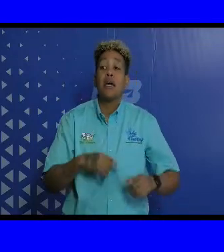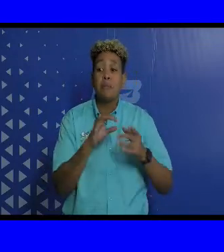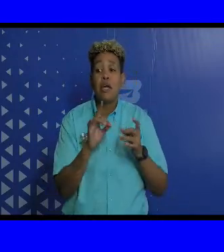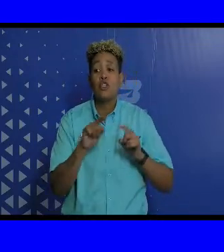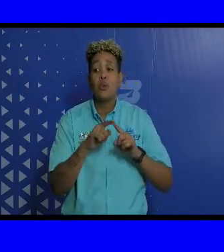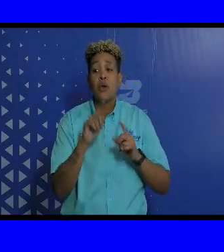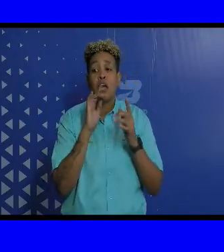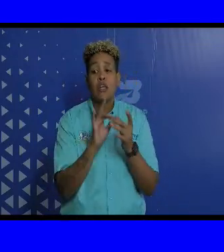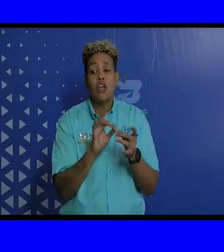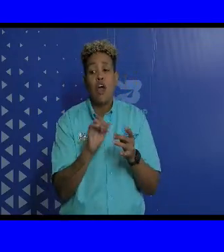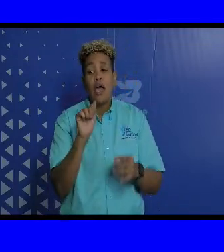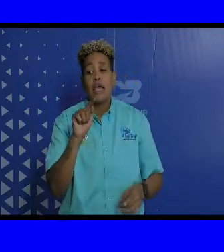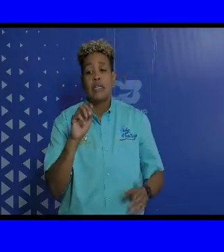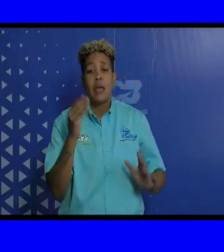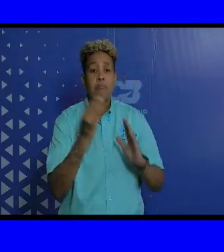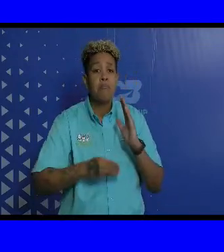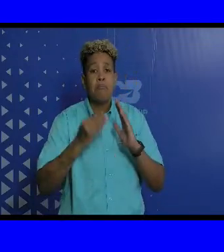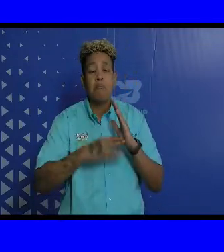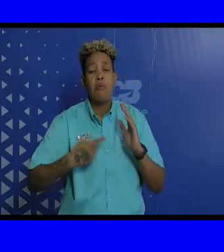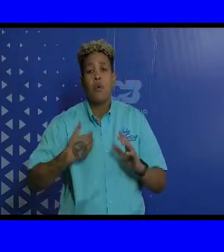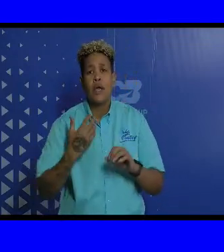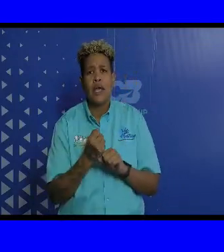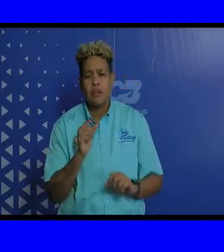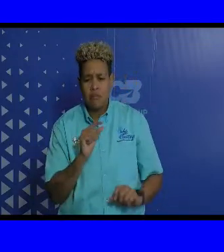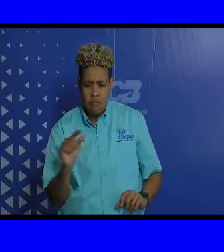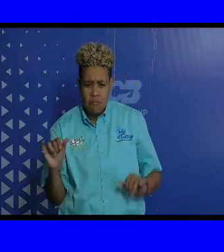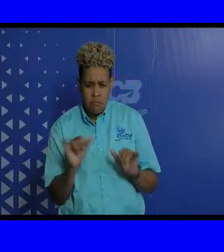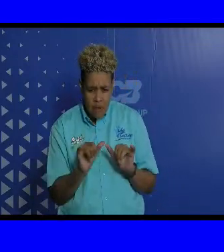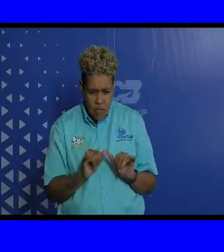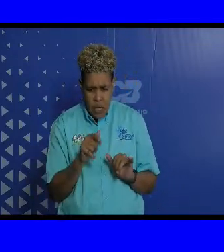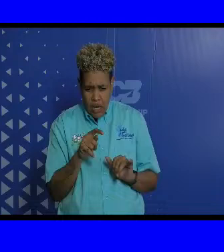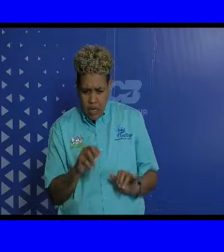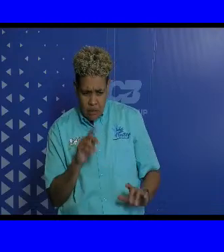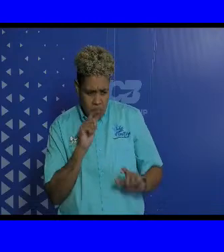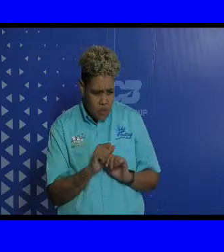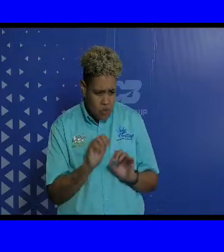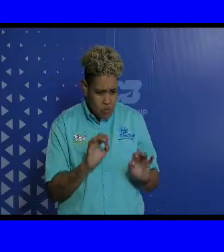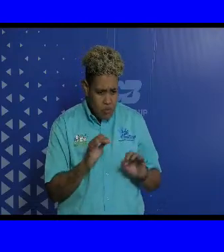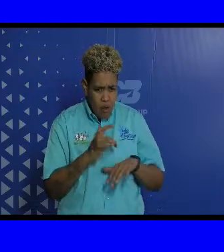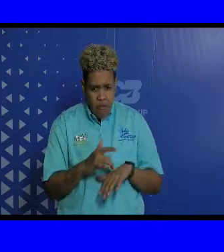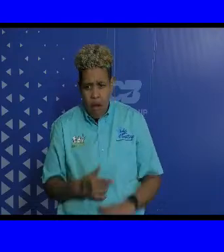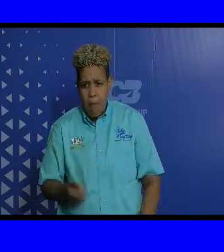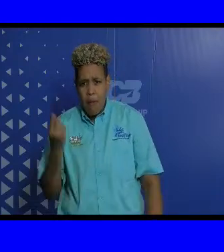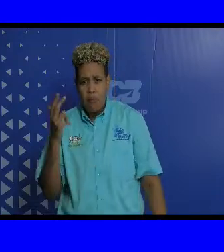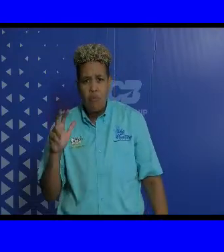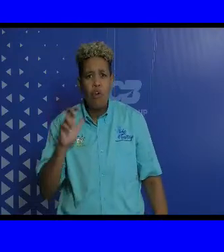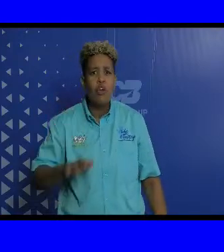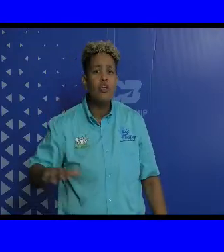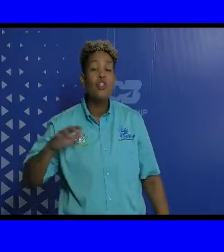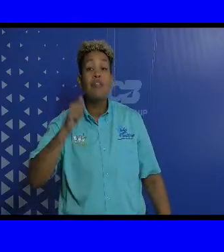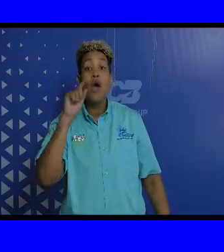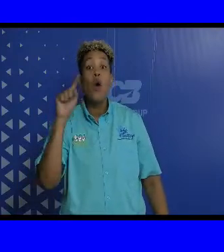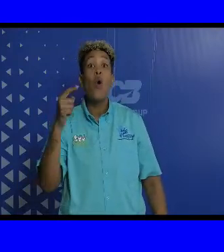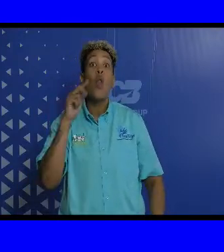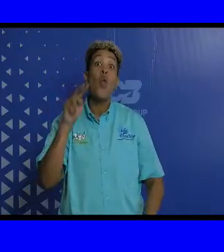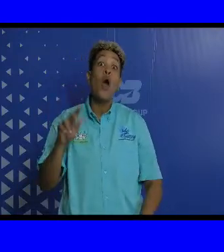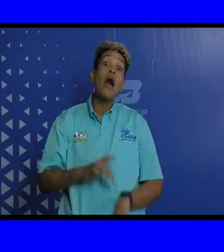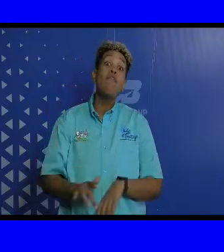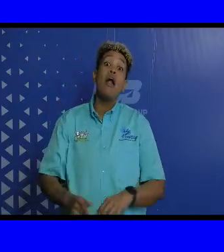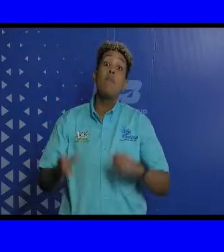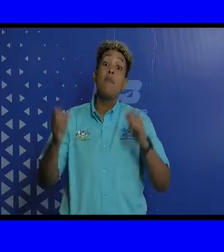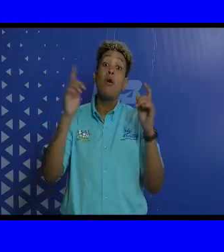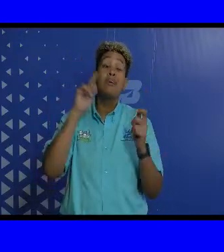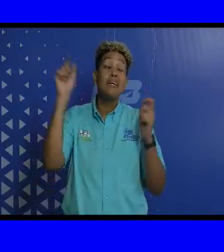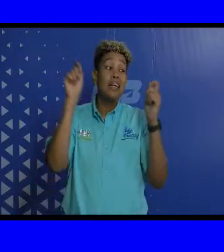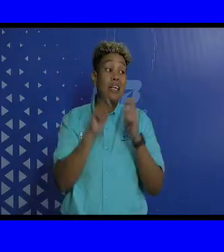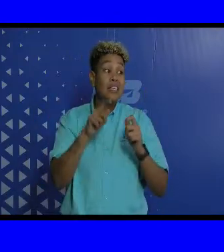talked about ABMs, we get very granular. We measure ABMs, we measure ABM availability, but we don't just measure ABM availability. We measure it at the